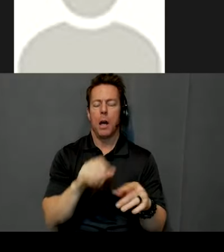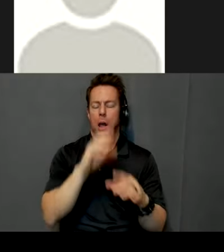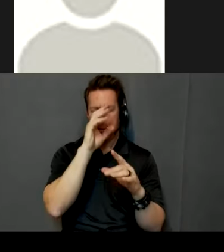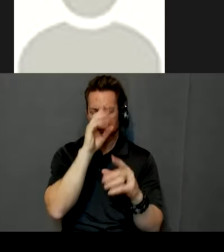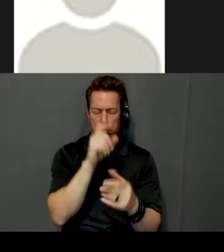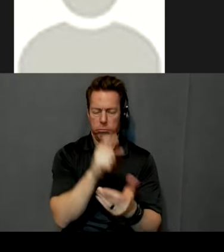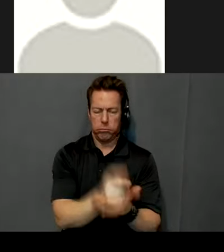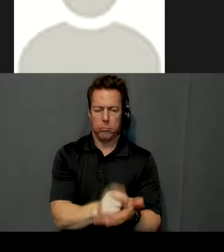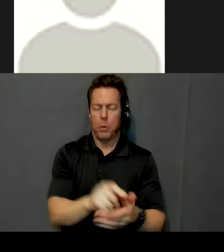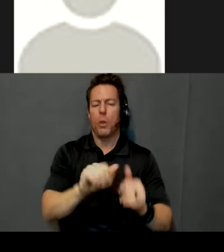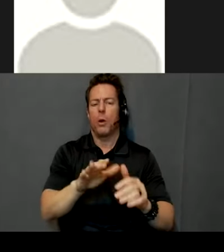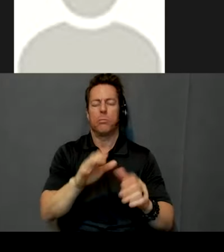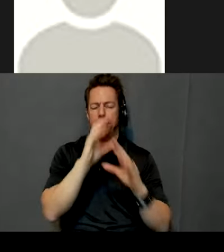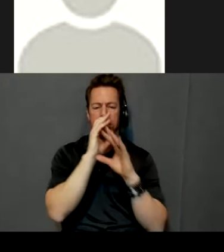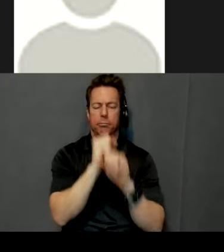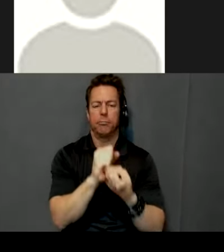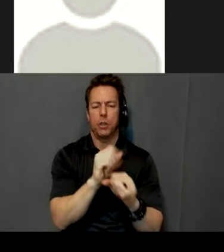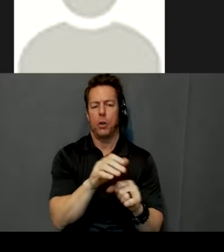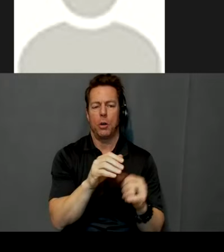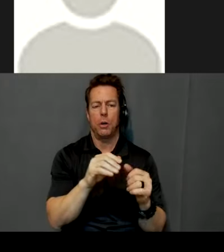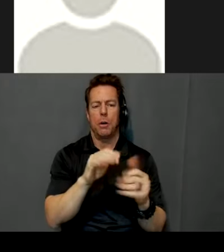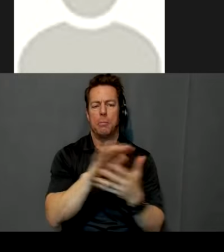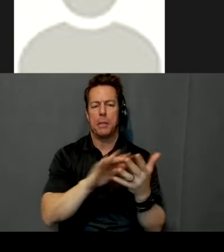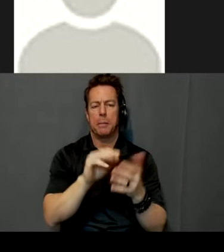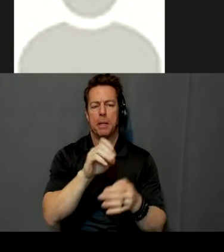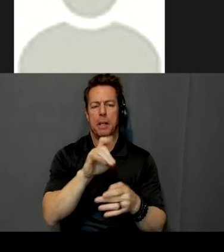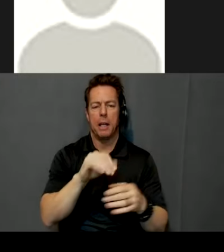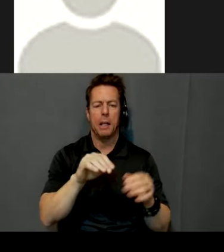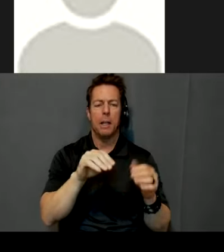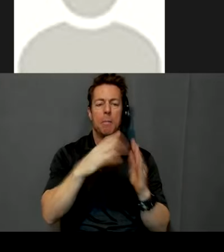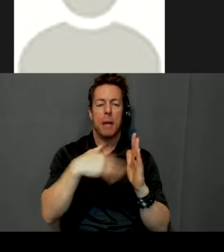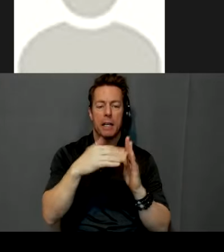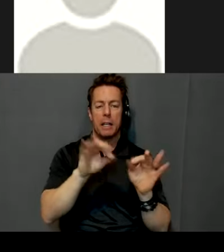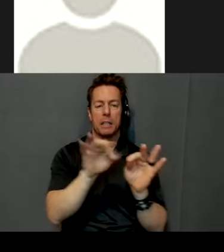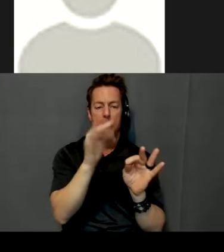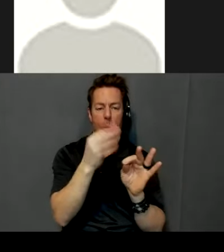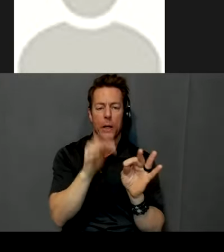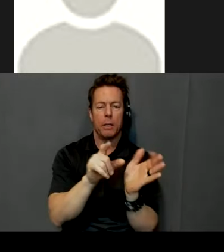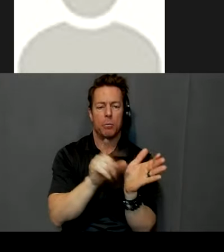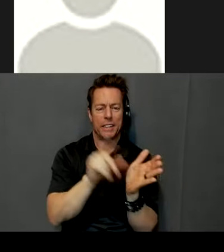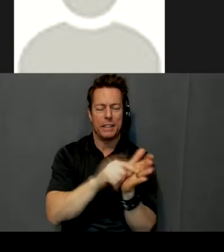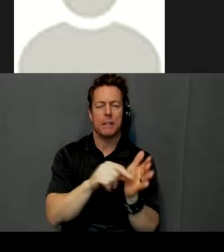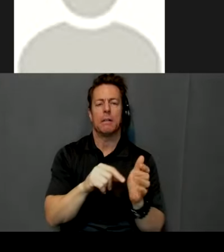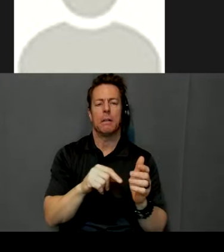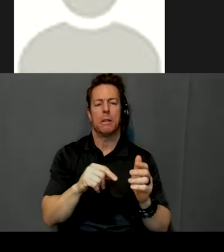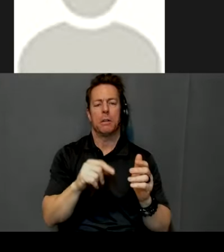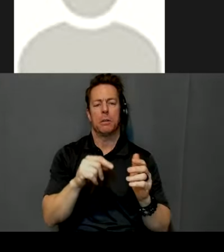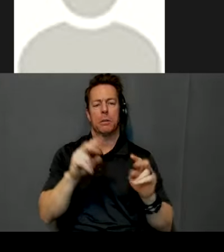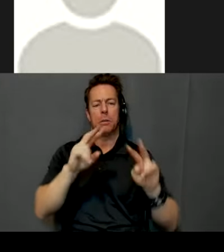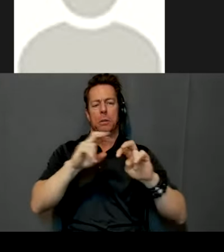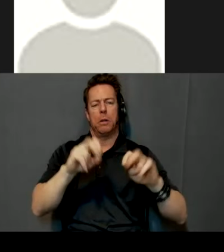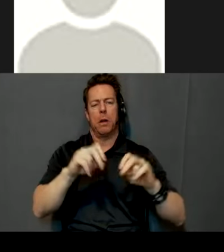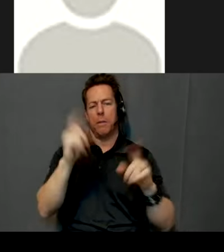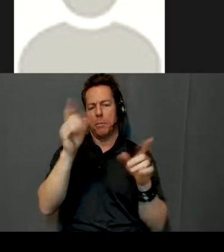use of mixed media, particularly the combination of painting, sewing, and printmaking to explore ideas of the Black female